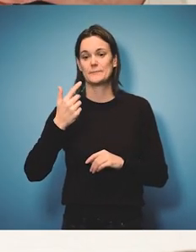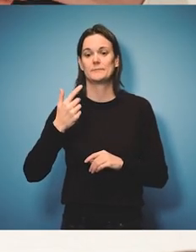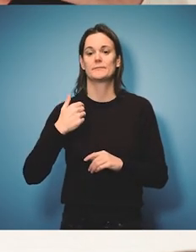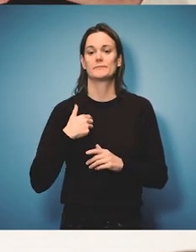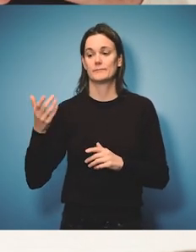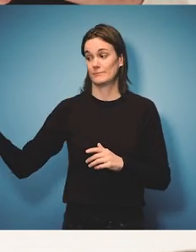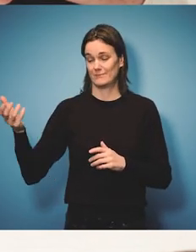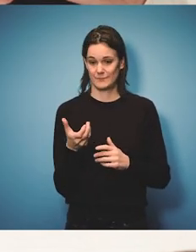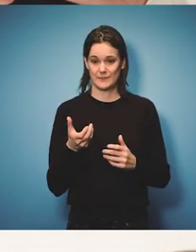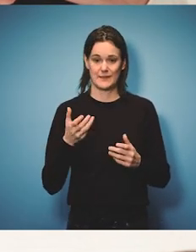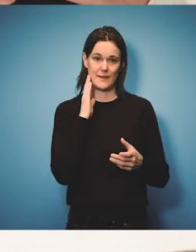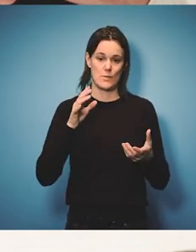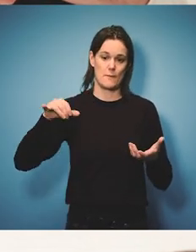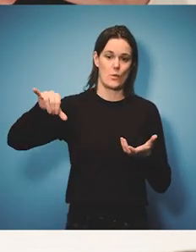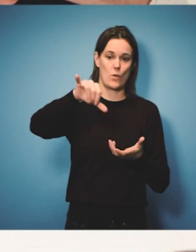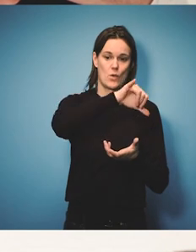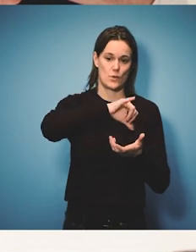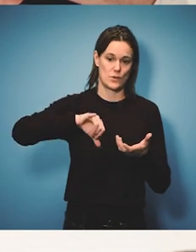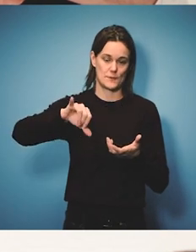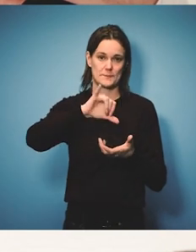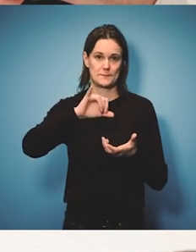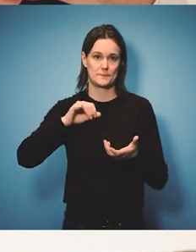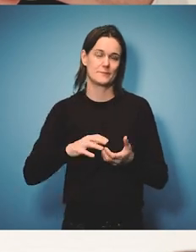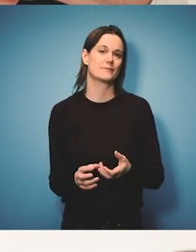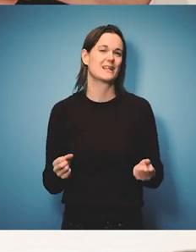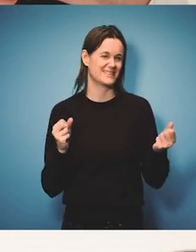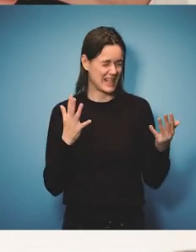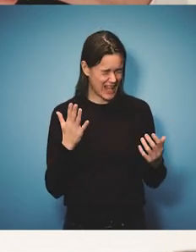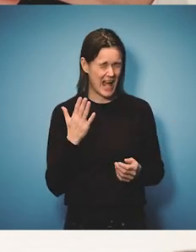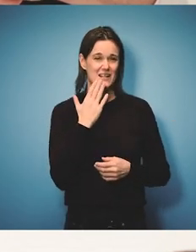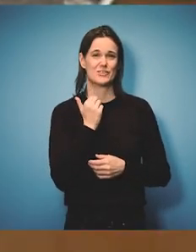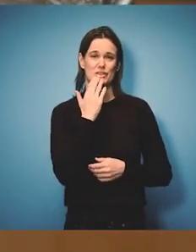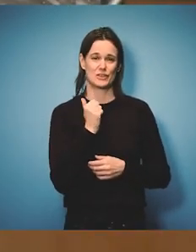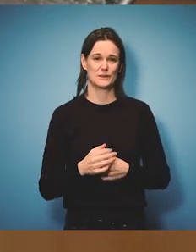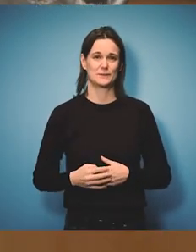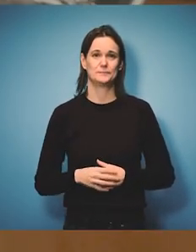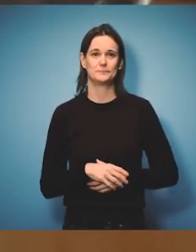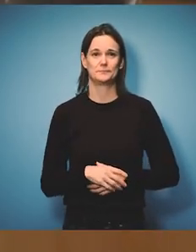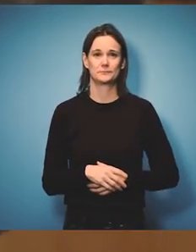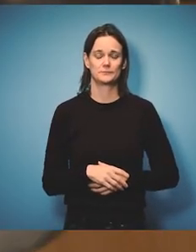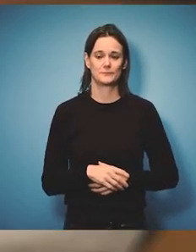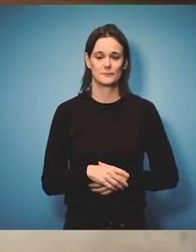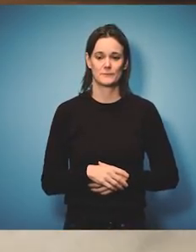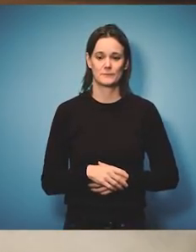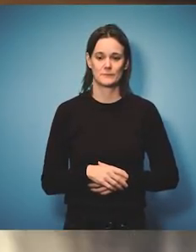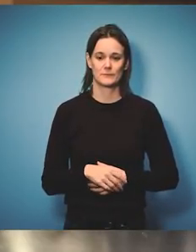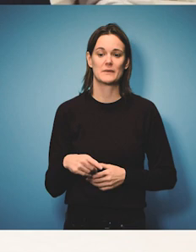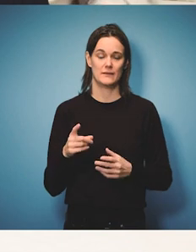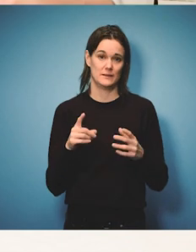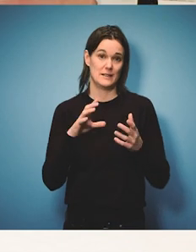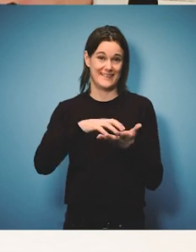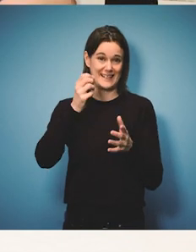the coffee cake and I'm going to glaze the cake. We can see the texture of that. Right, takes quite a bit of sugar to thicken